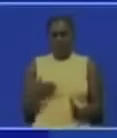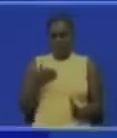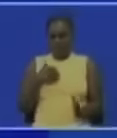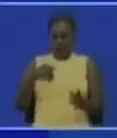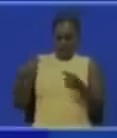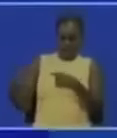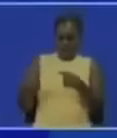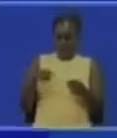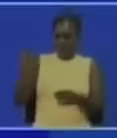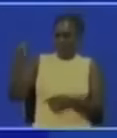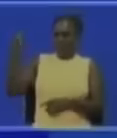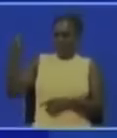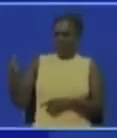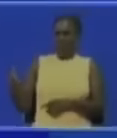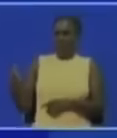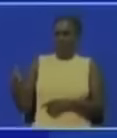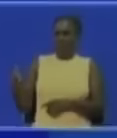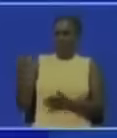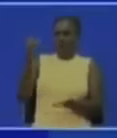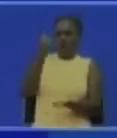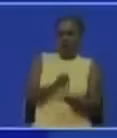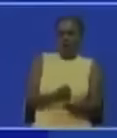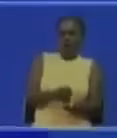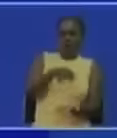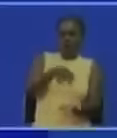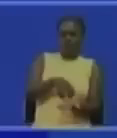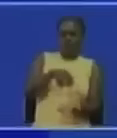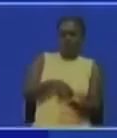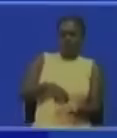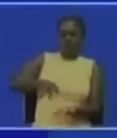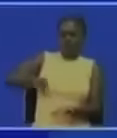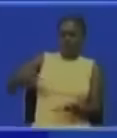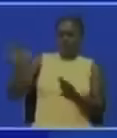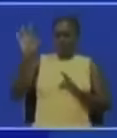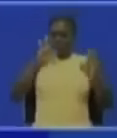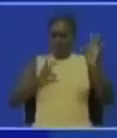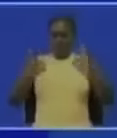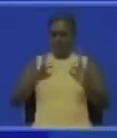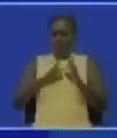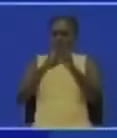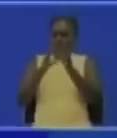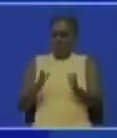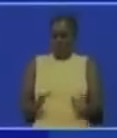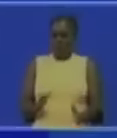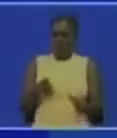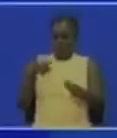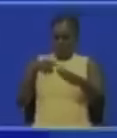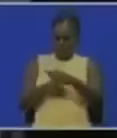with the County Executive over office space at City Hall. Akisa Wandera reports.